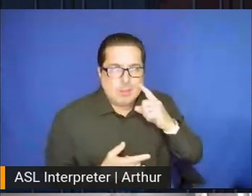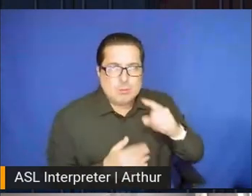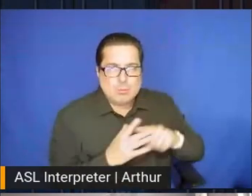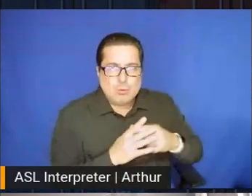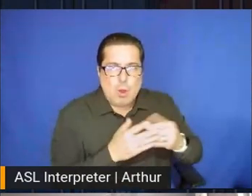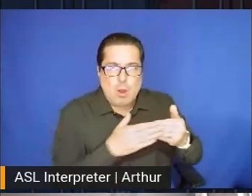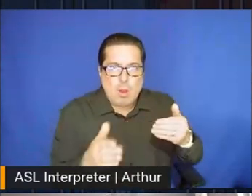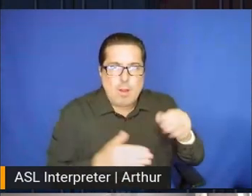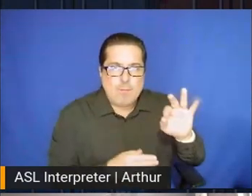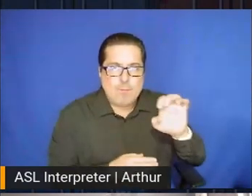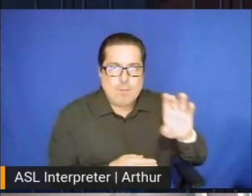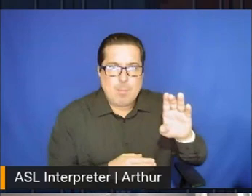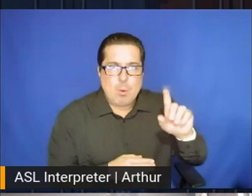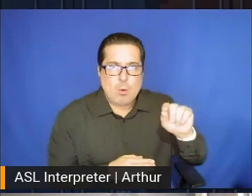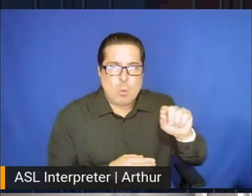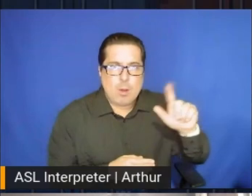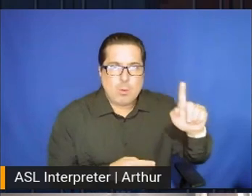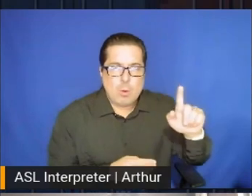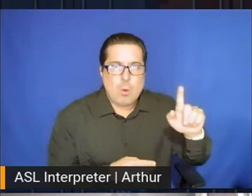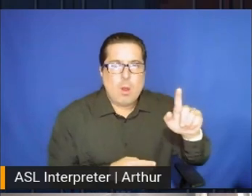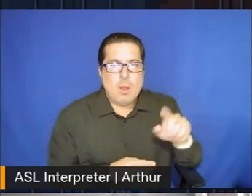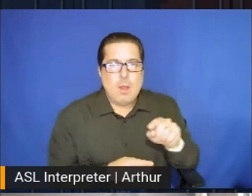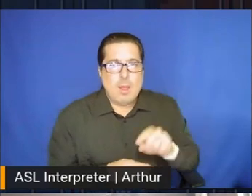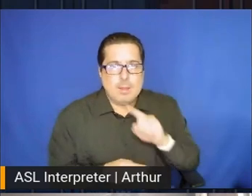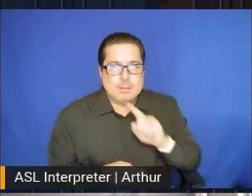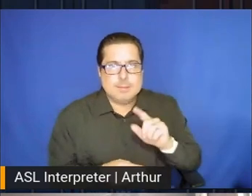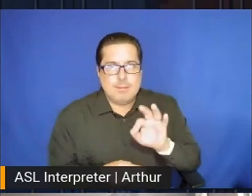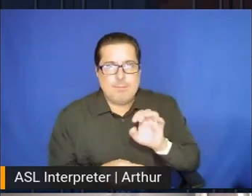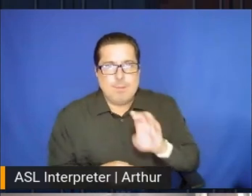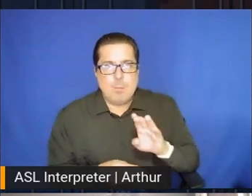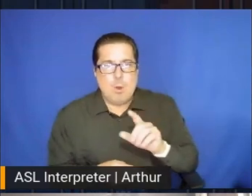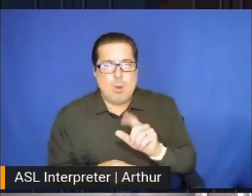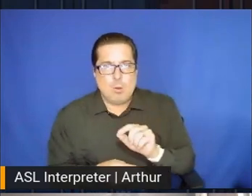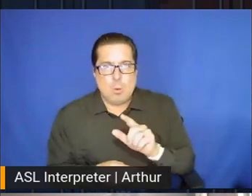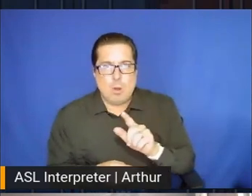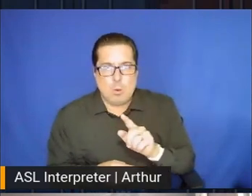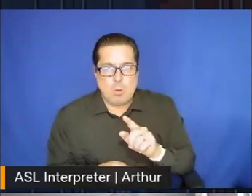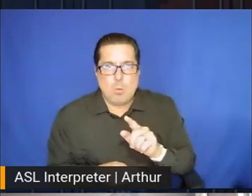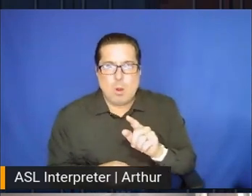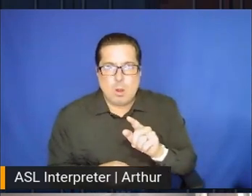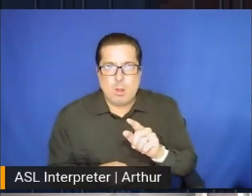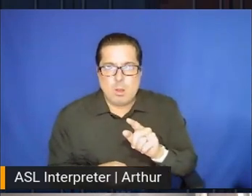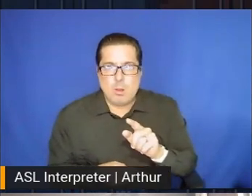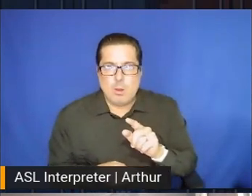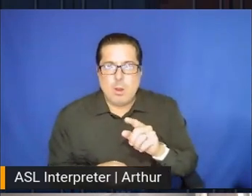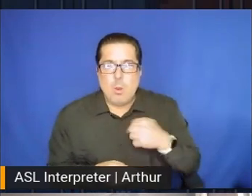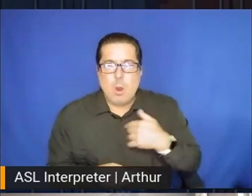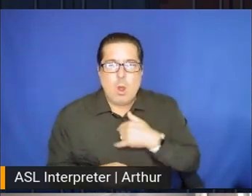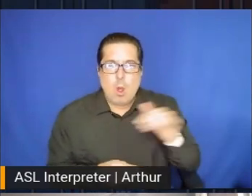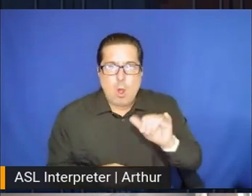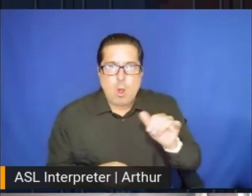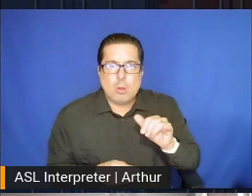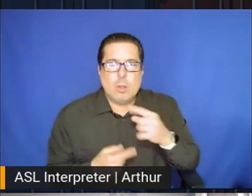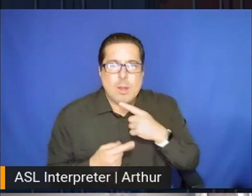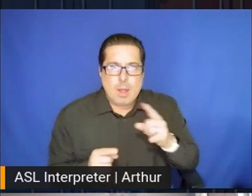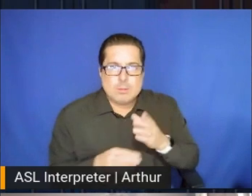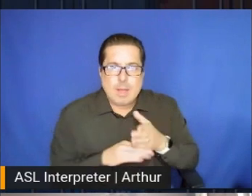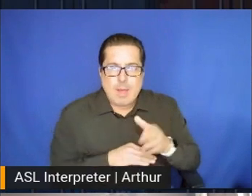2021. So this was February 2021 reInvent. We also announced after